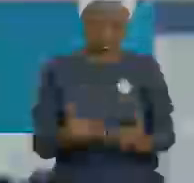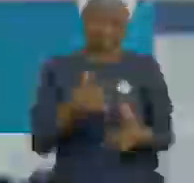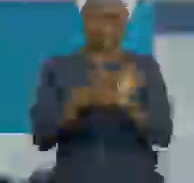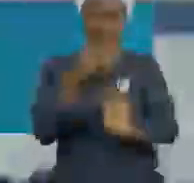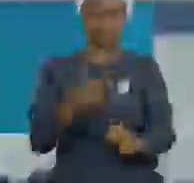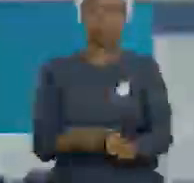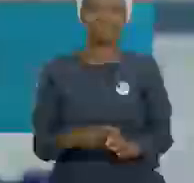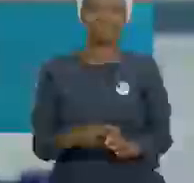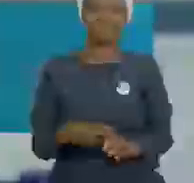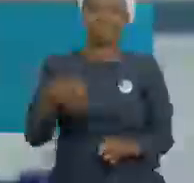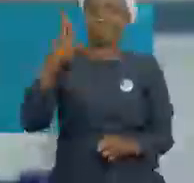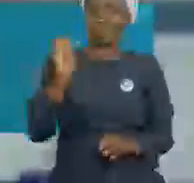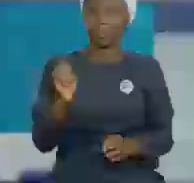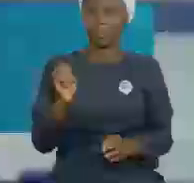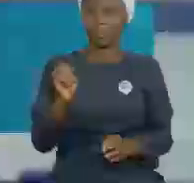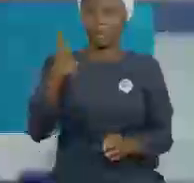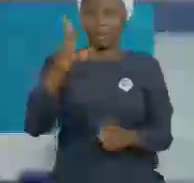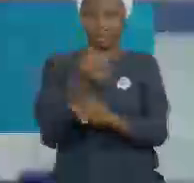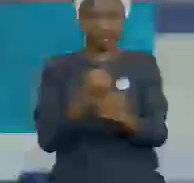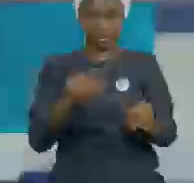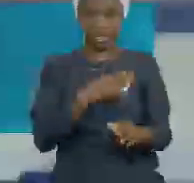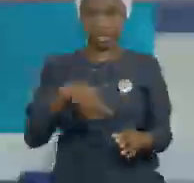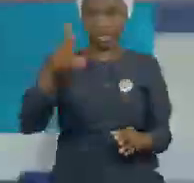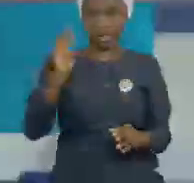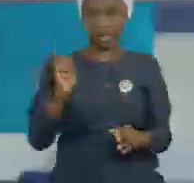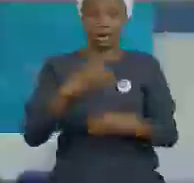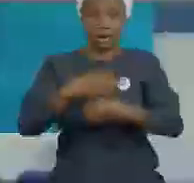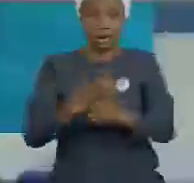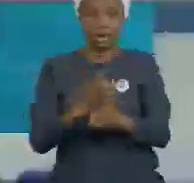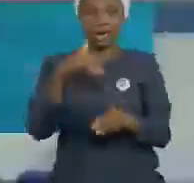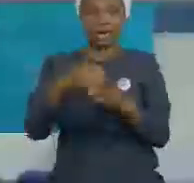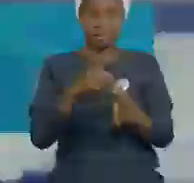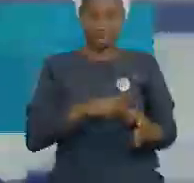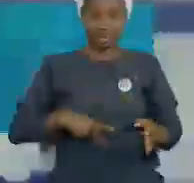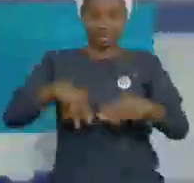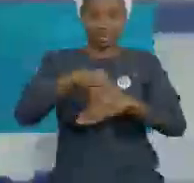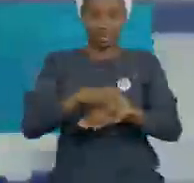Redemption and recreation in the kingdom of the Prince.